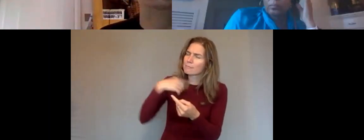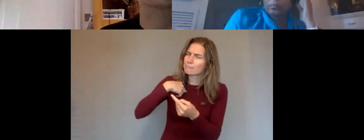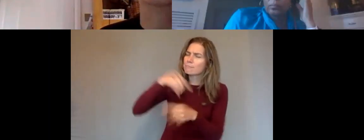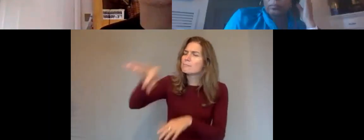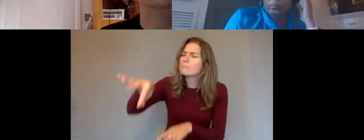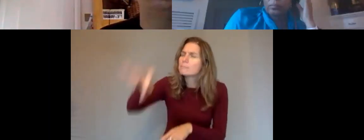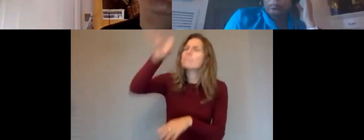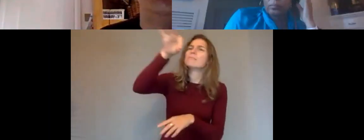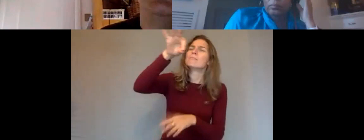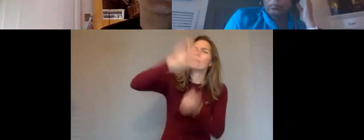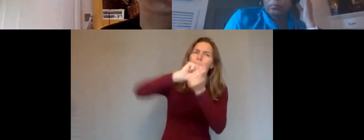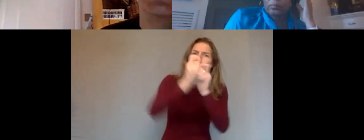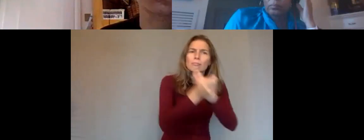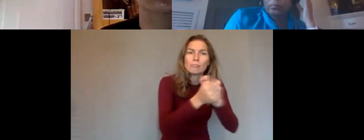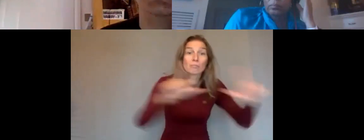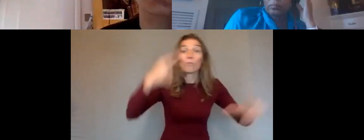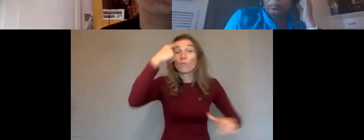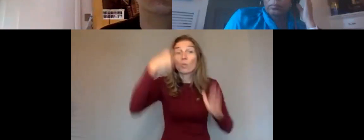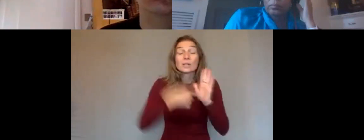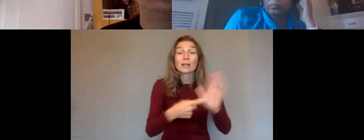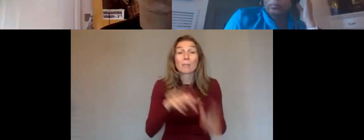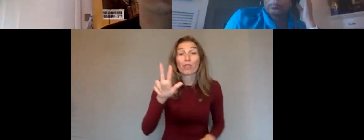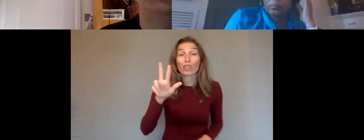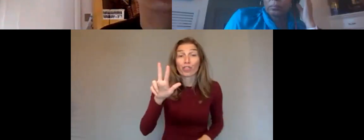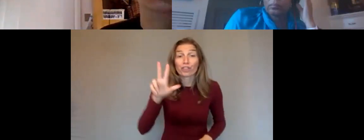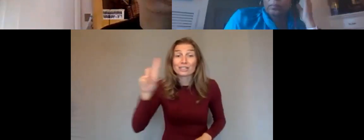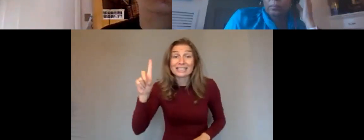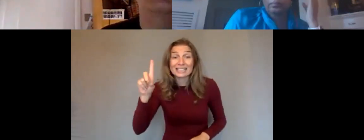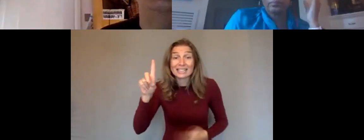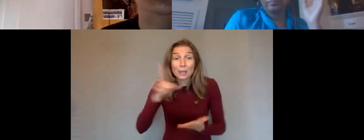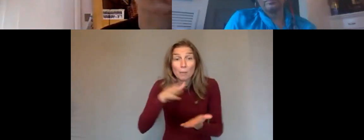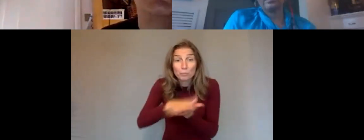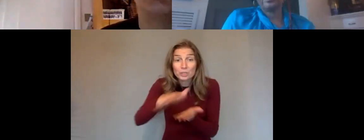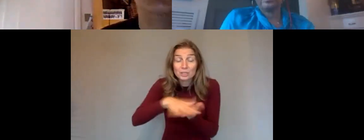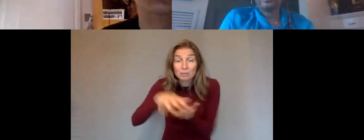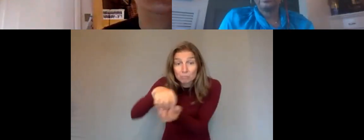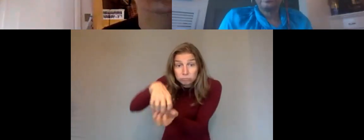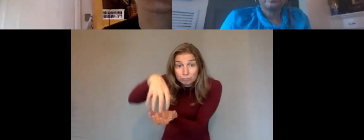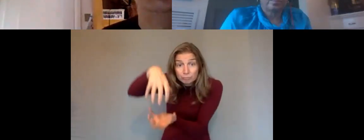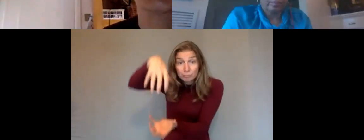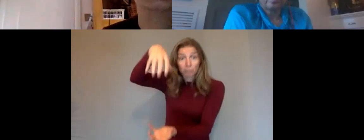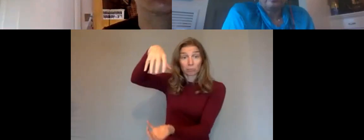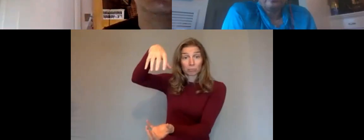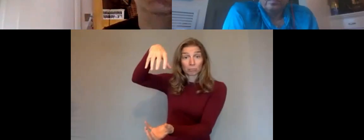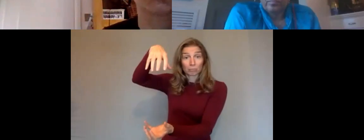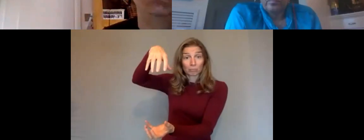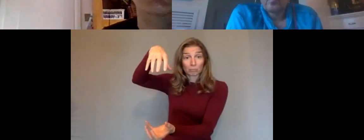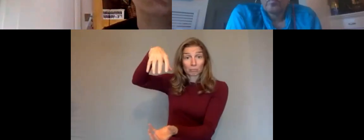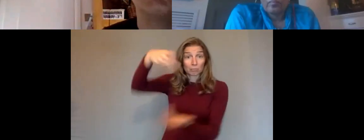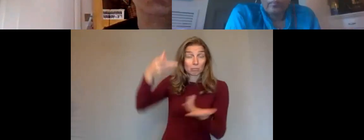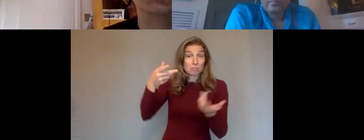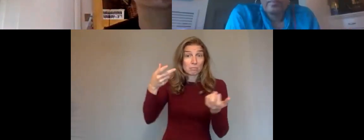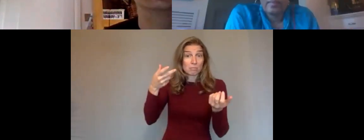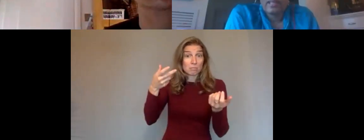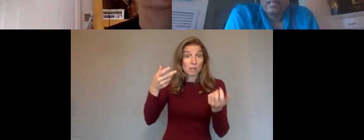there are 3D printing technologies which give a whole new possibility around work, the means